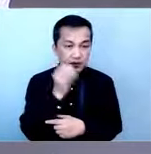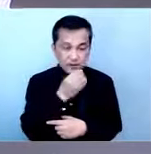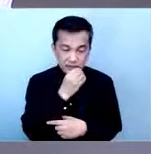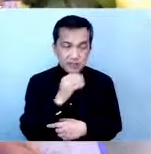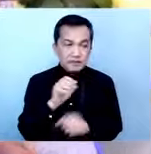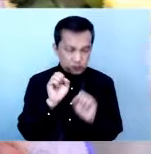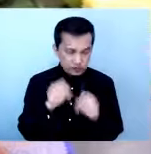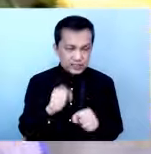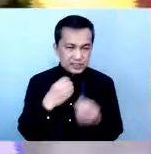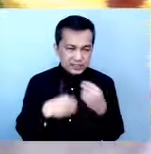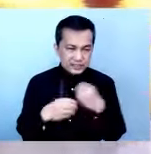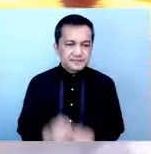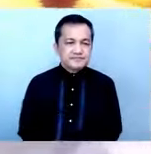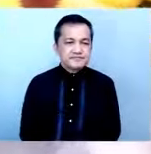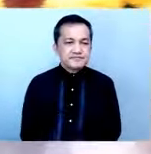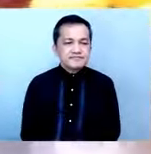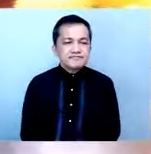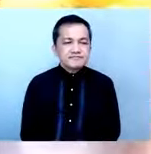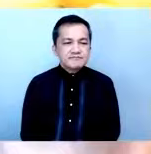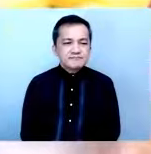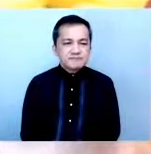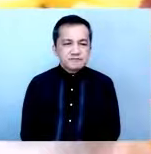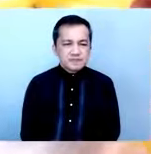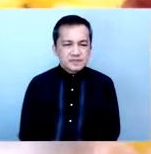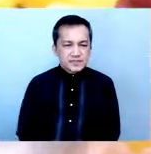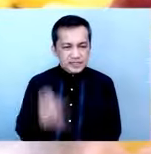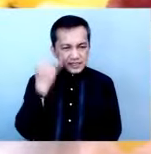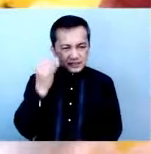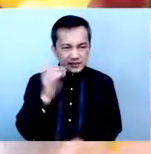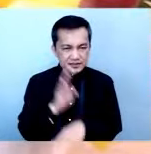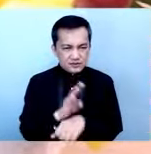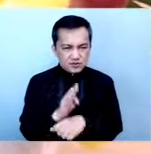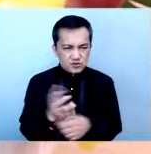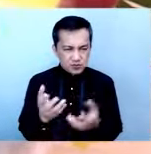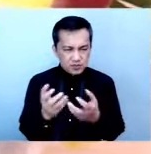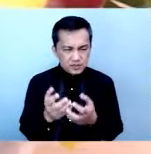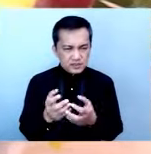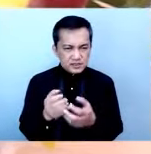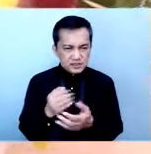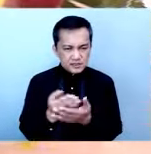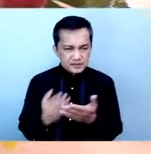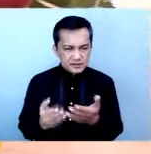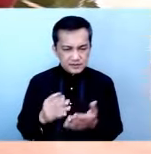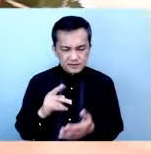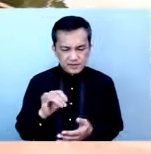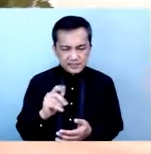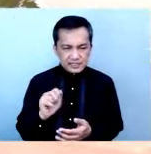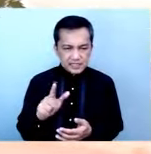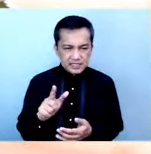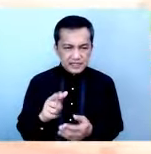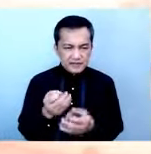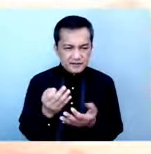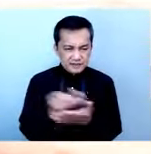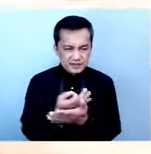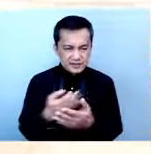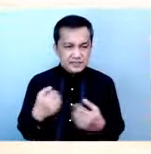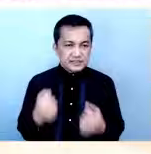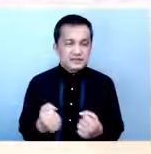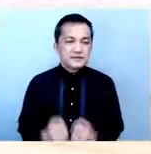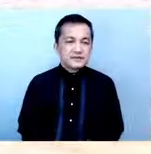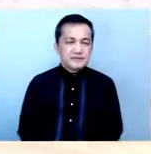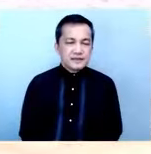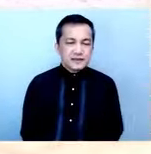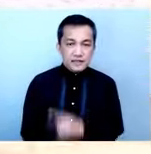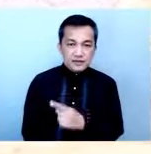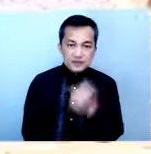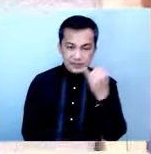Lahat po makakain. Our idea with the business is we want something that's practical, fresh, and healthy. Right. Yun. So, yun po yung idea